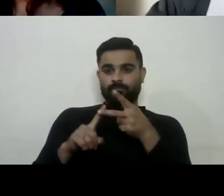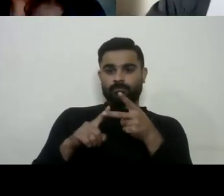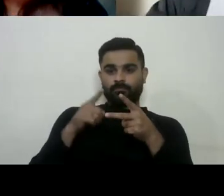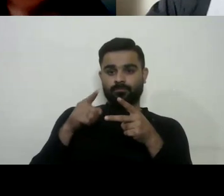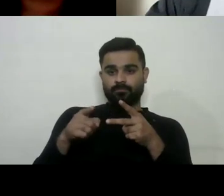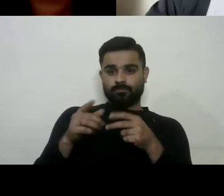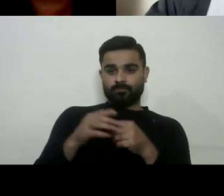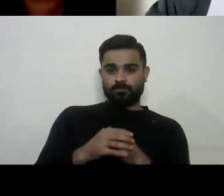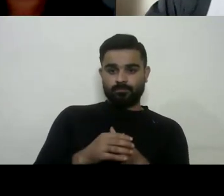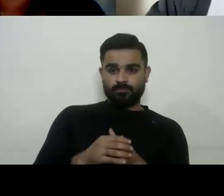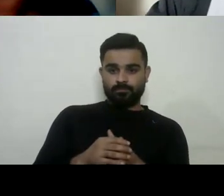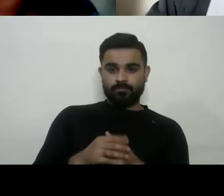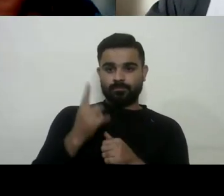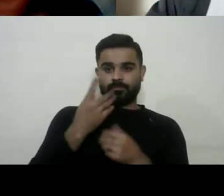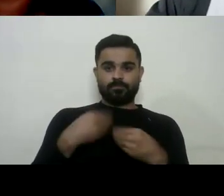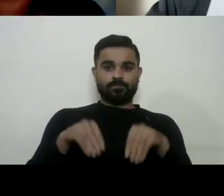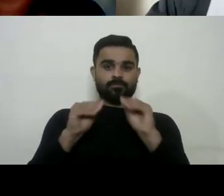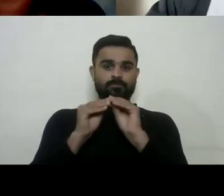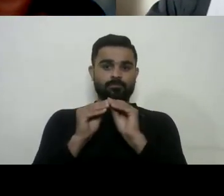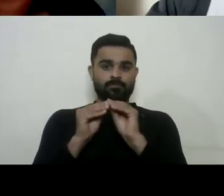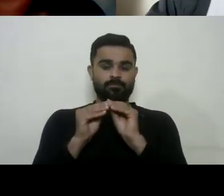be one more.